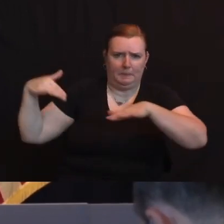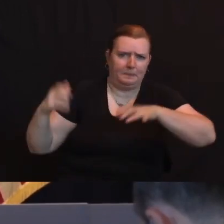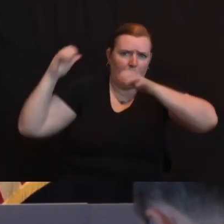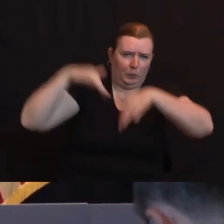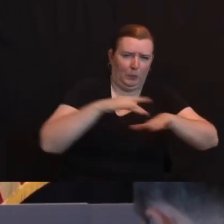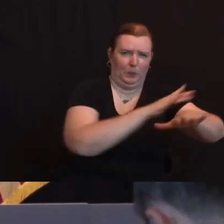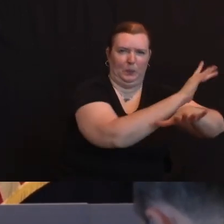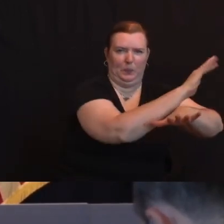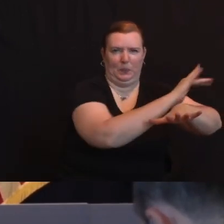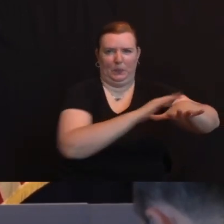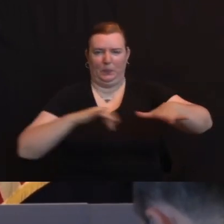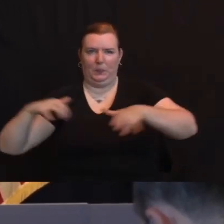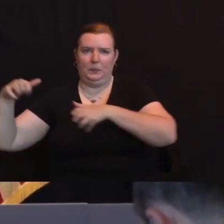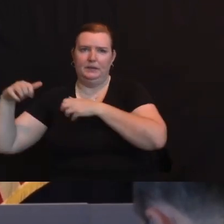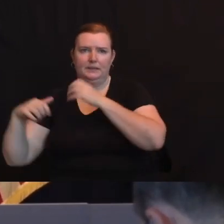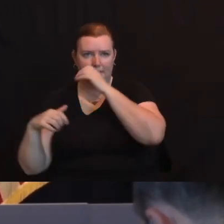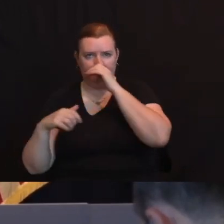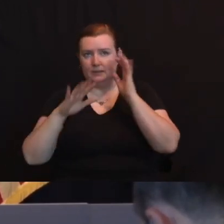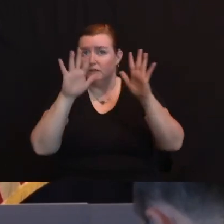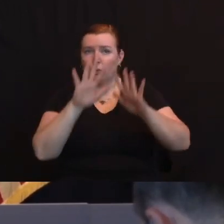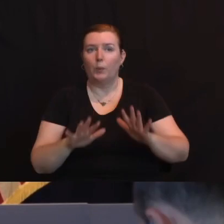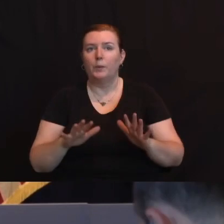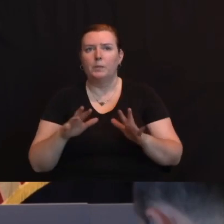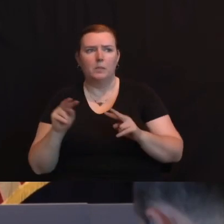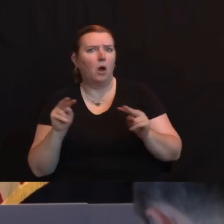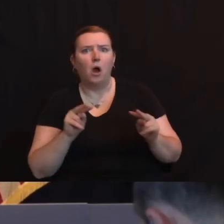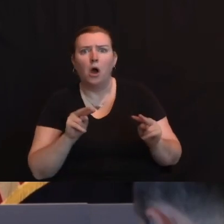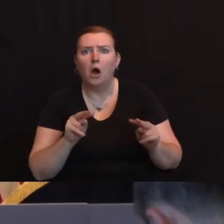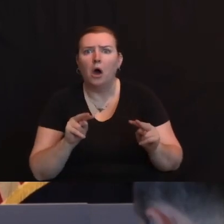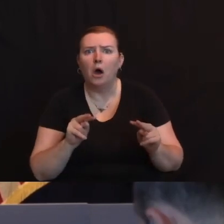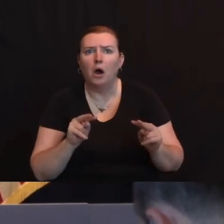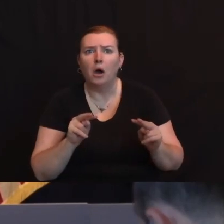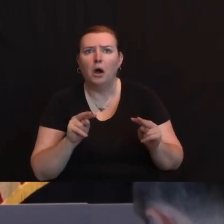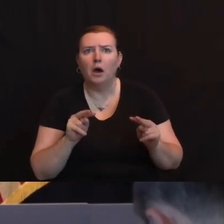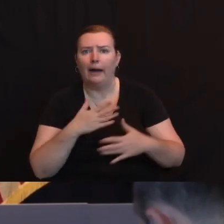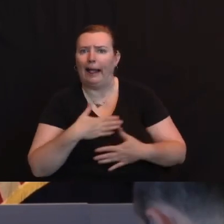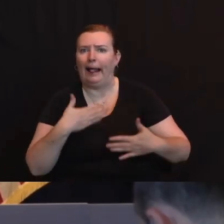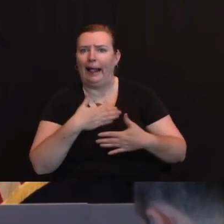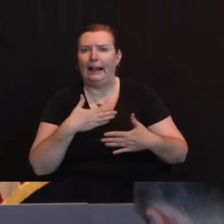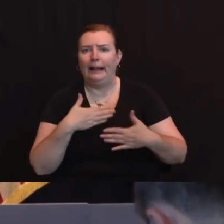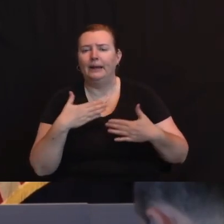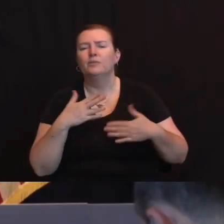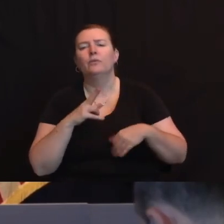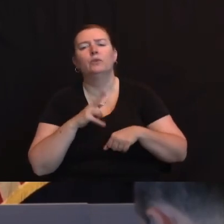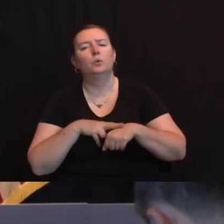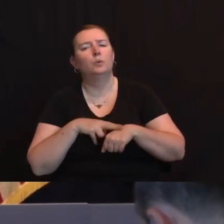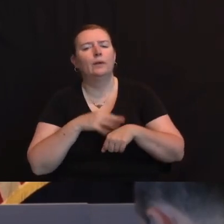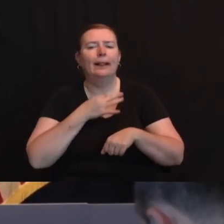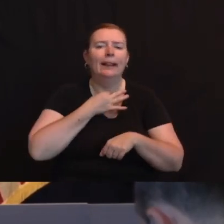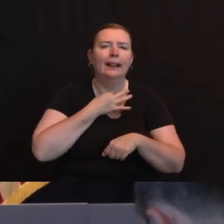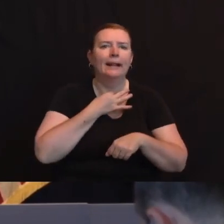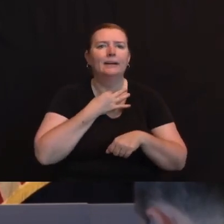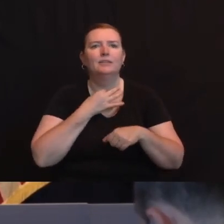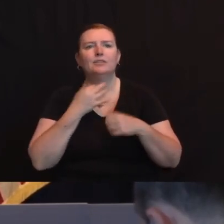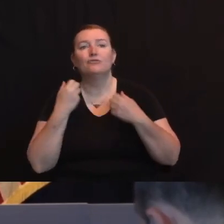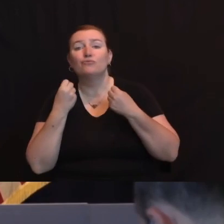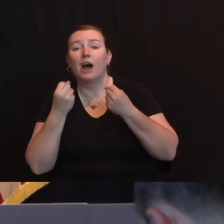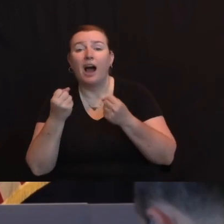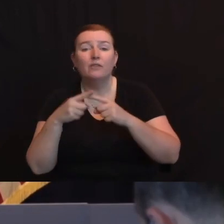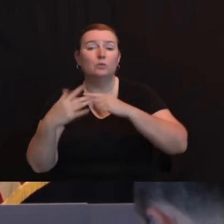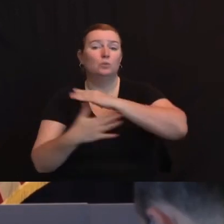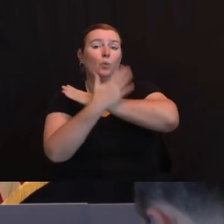there's people are in awe of Mother Nature, and there's that natural tendency to be drawn to the shore. But